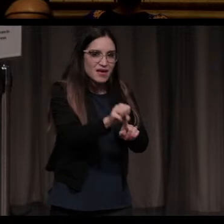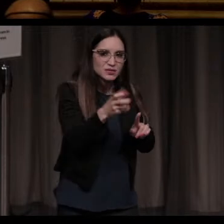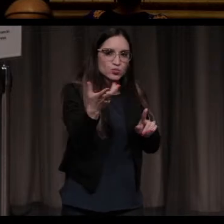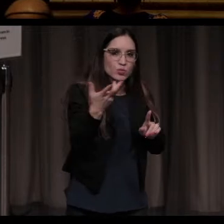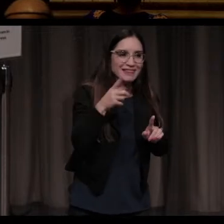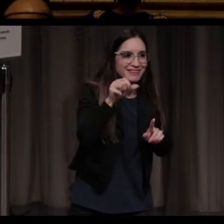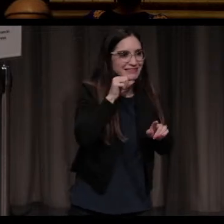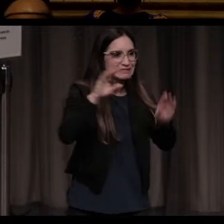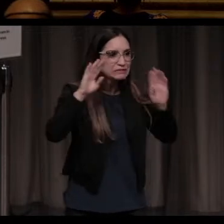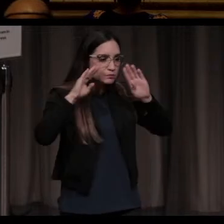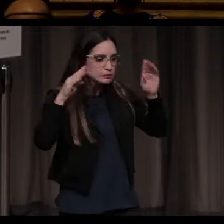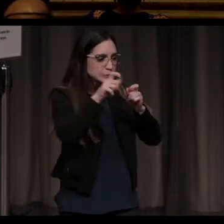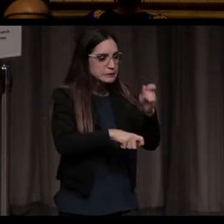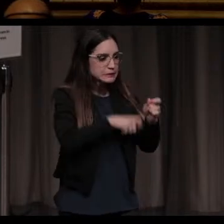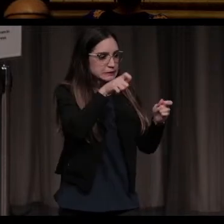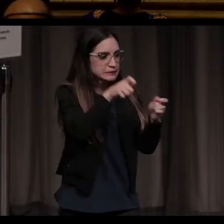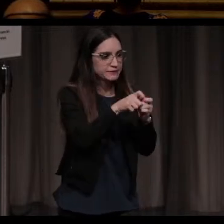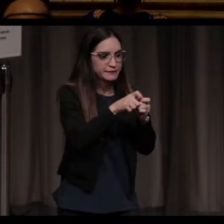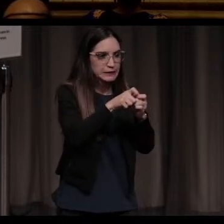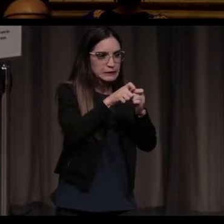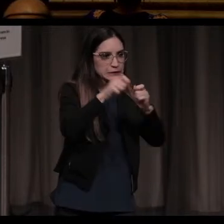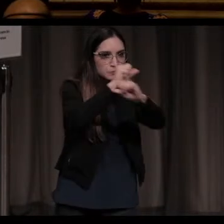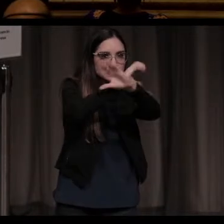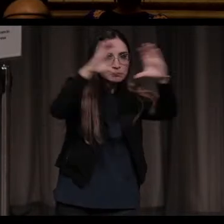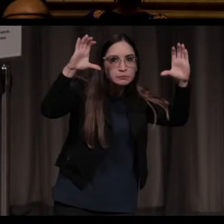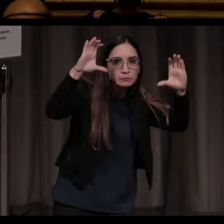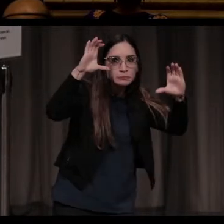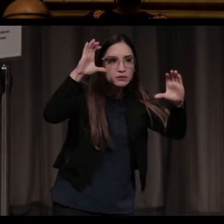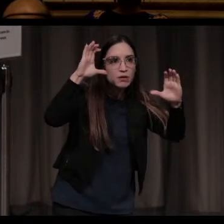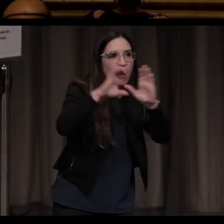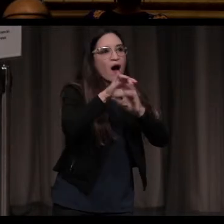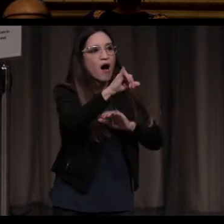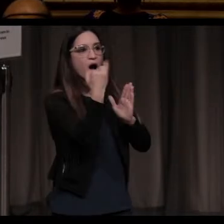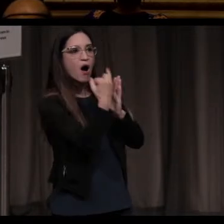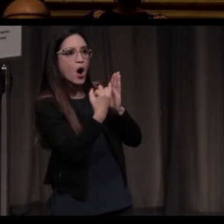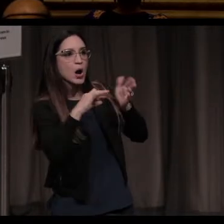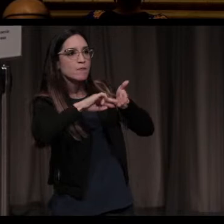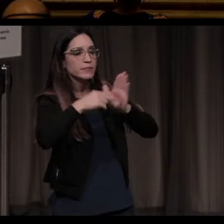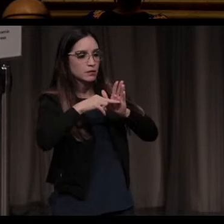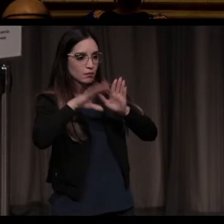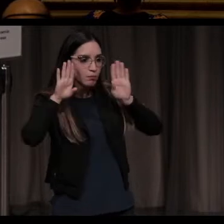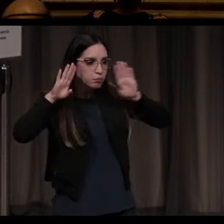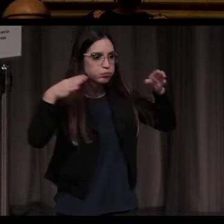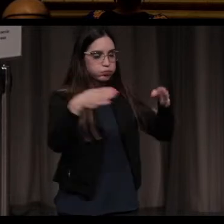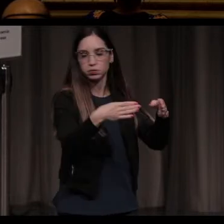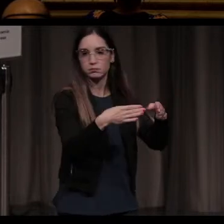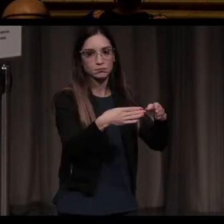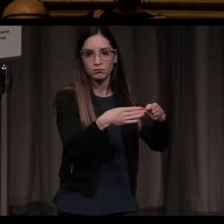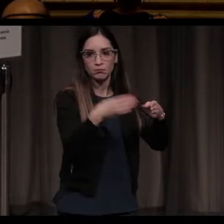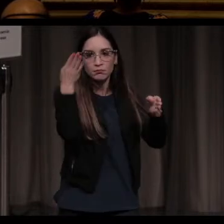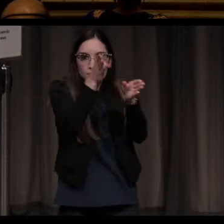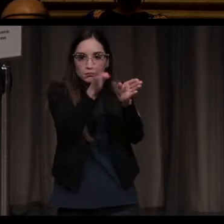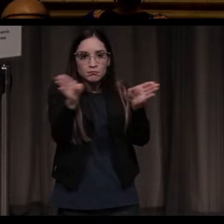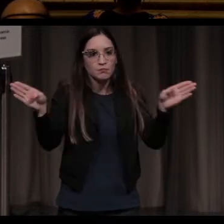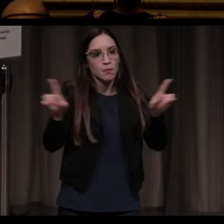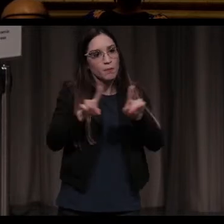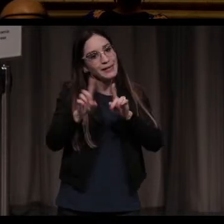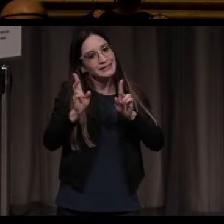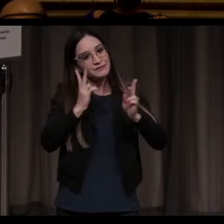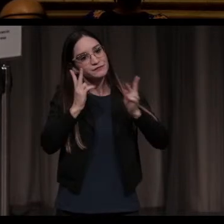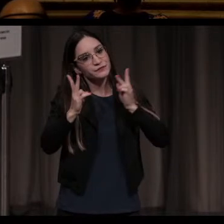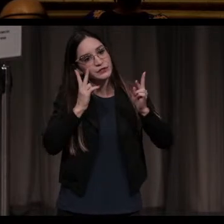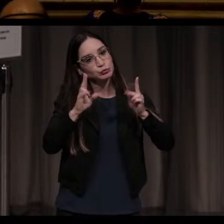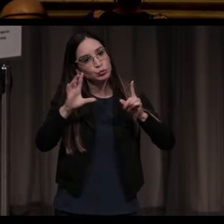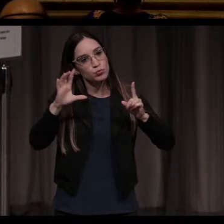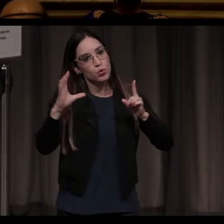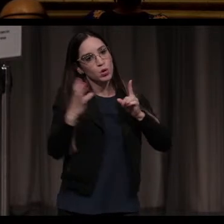Eurocentric ideology of what we see as art. Because as we'll talk more in depth later amongst all of us, but visual culture for our